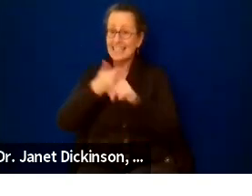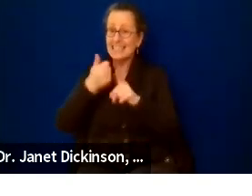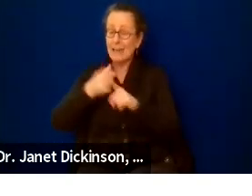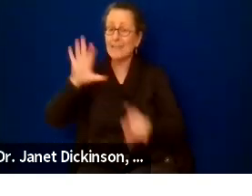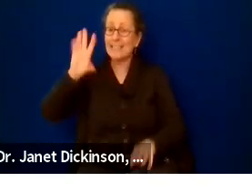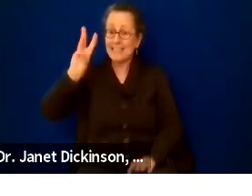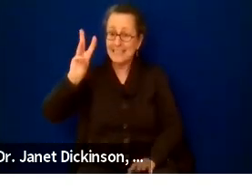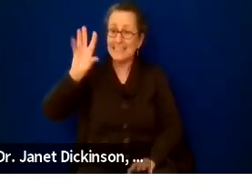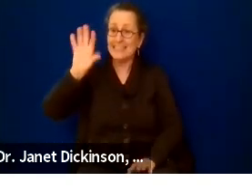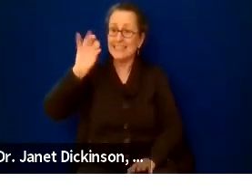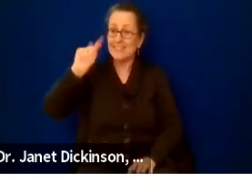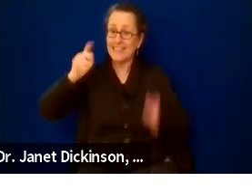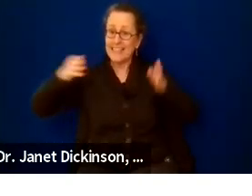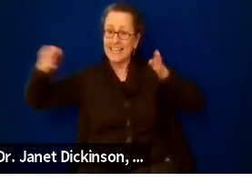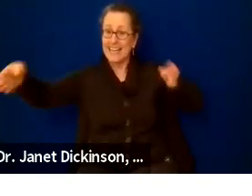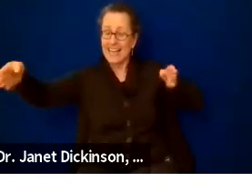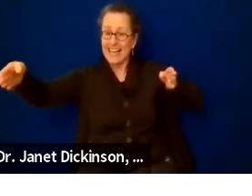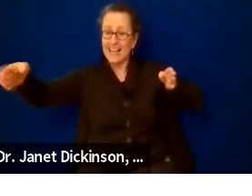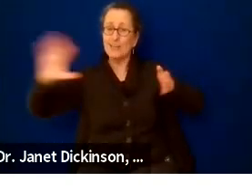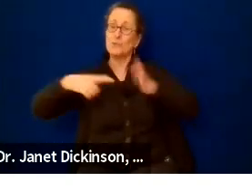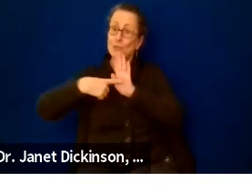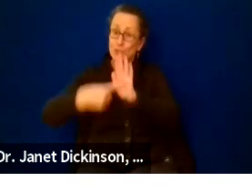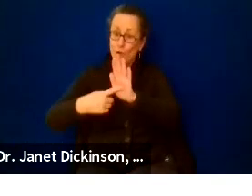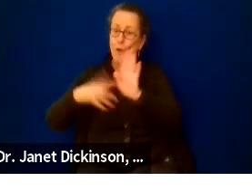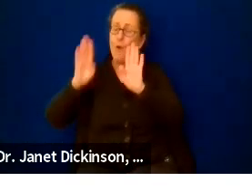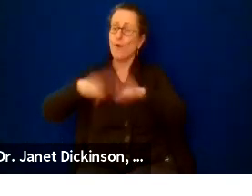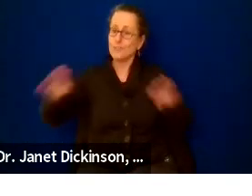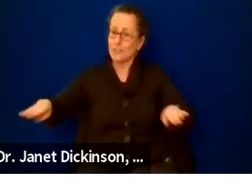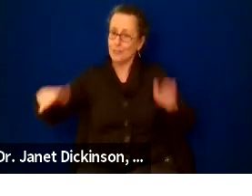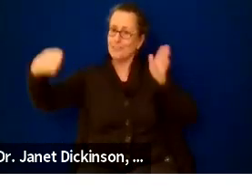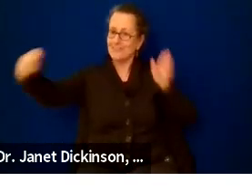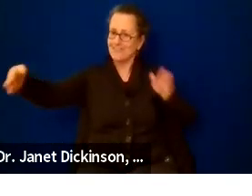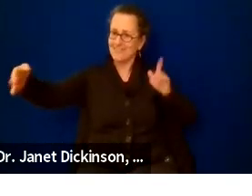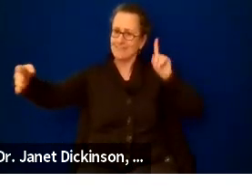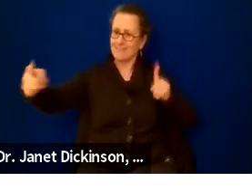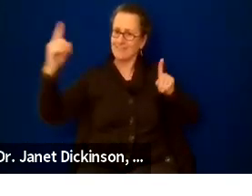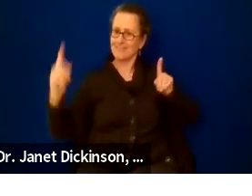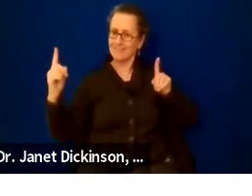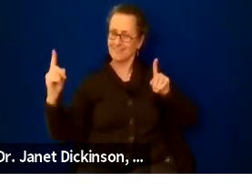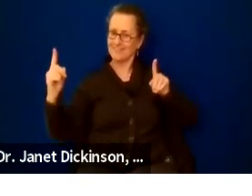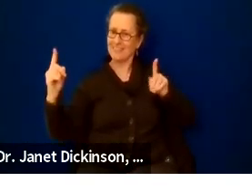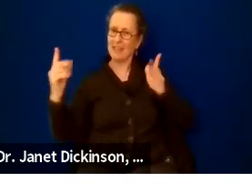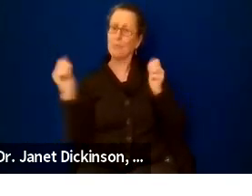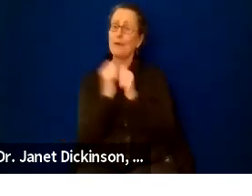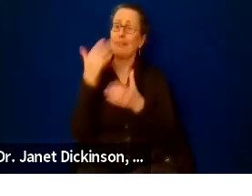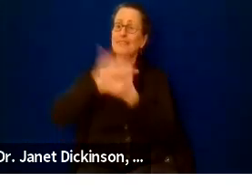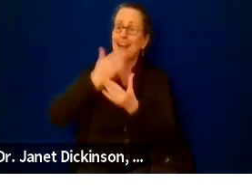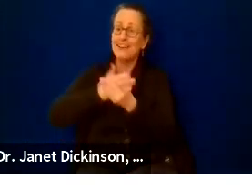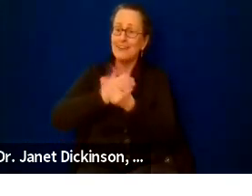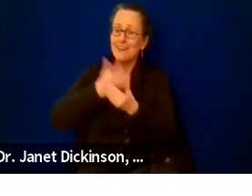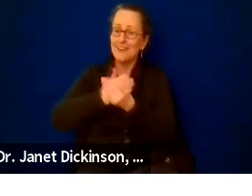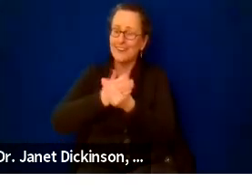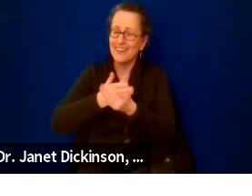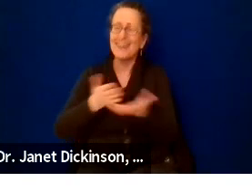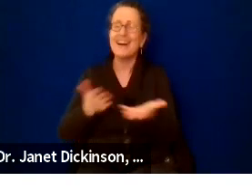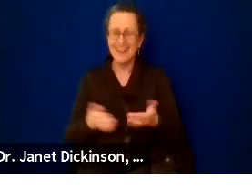students to say 6 feet apart. So we're trying to do some things that in the context that we're in, of just trying to help